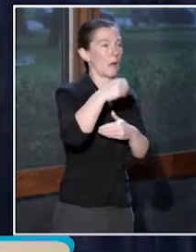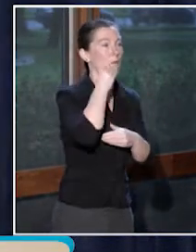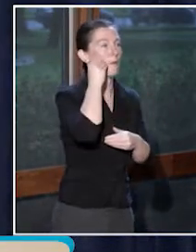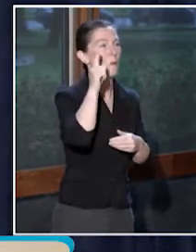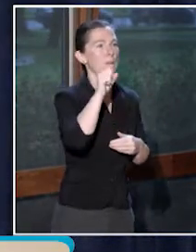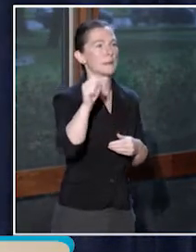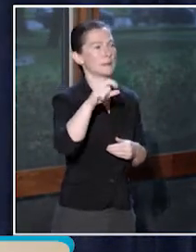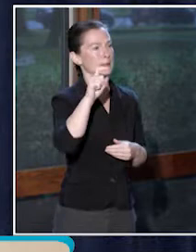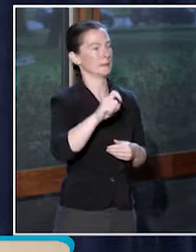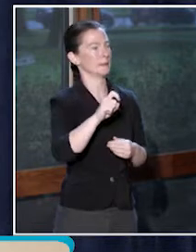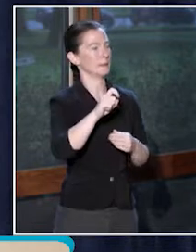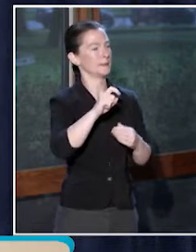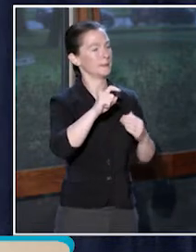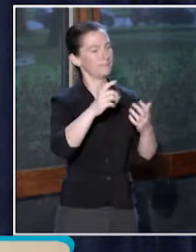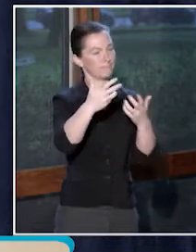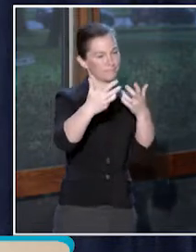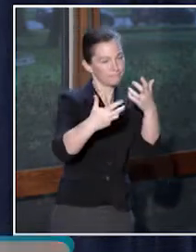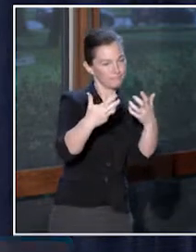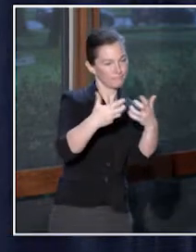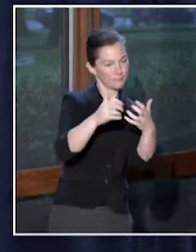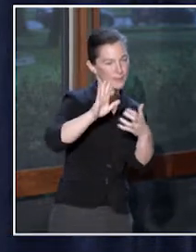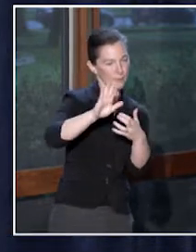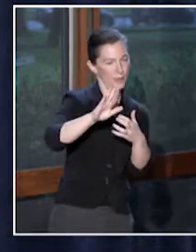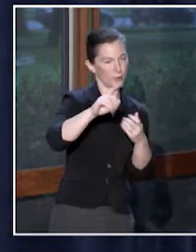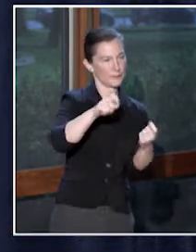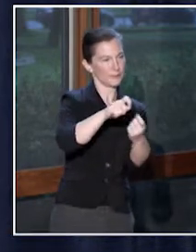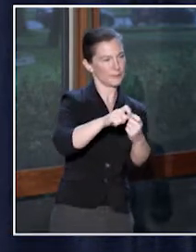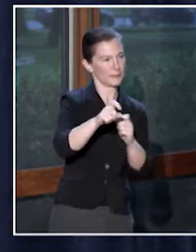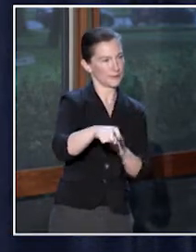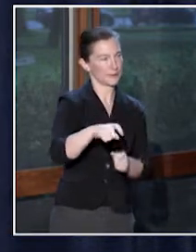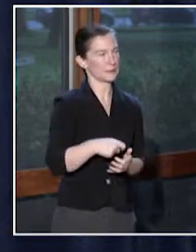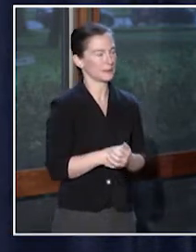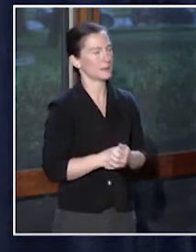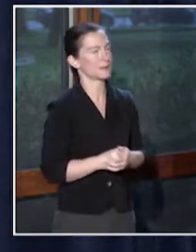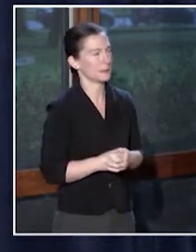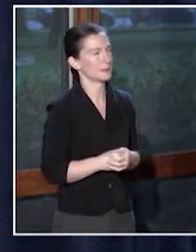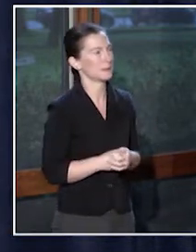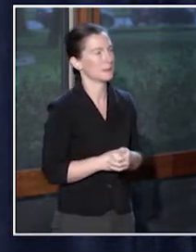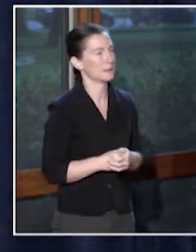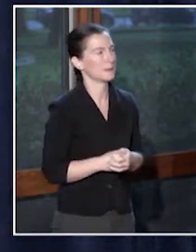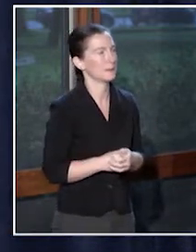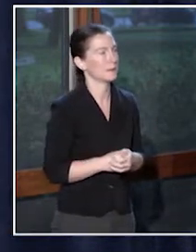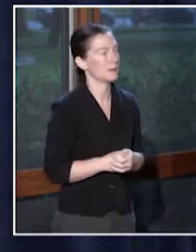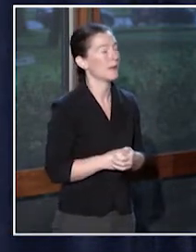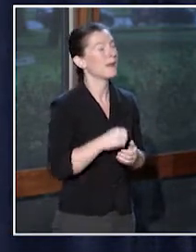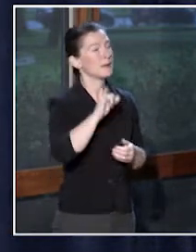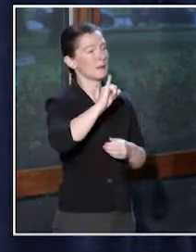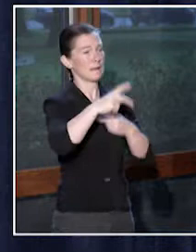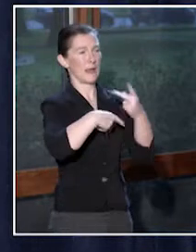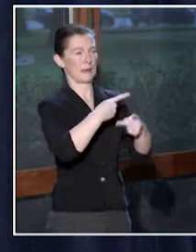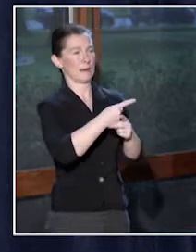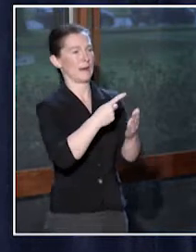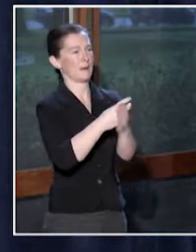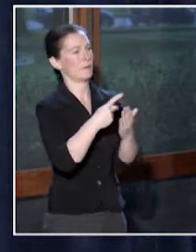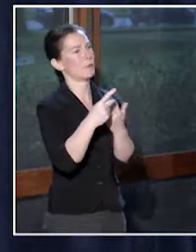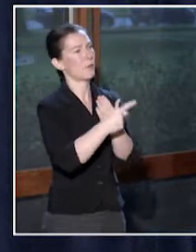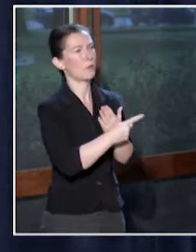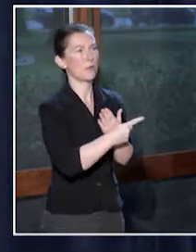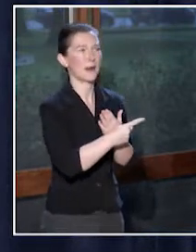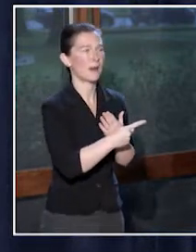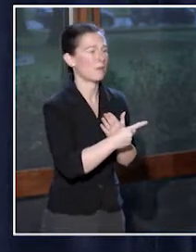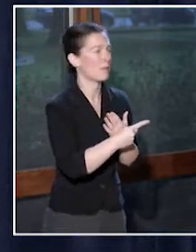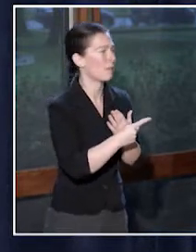their own specific needs. There is a need for this type of programming in virtually